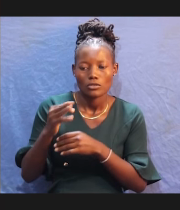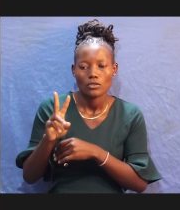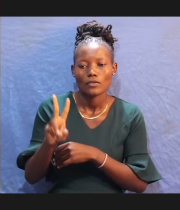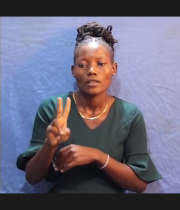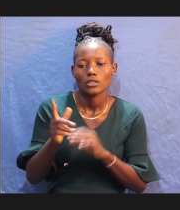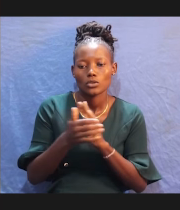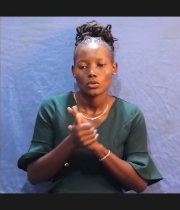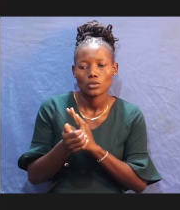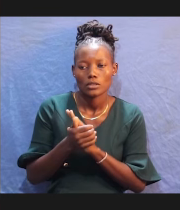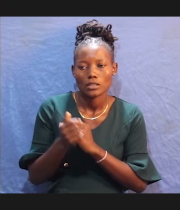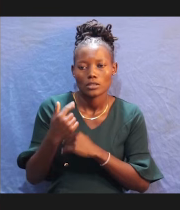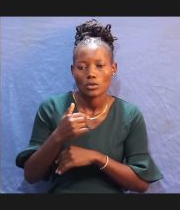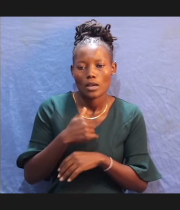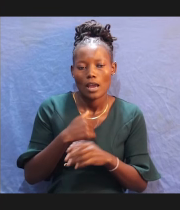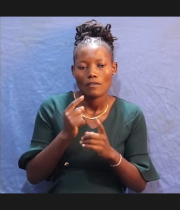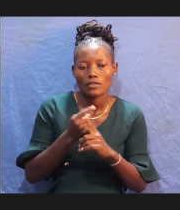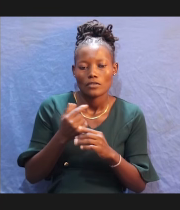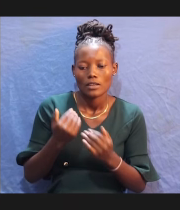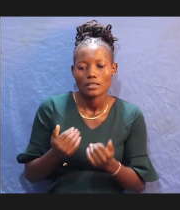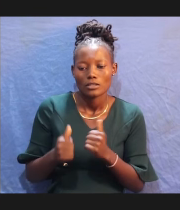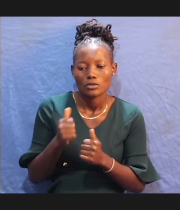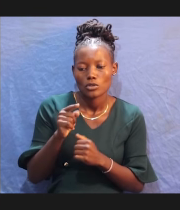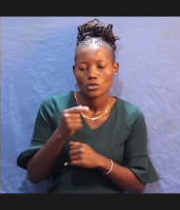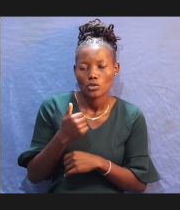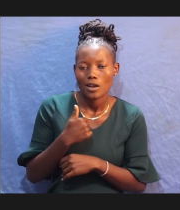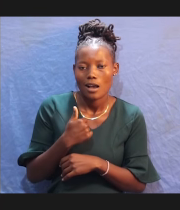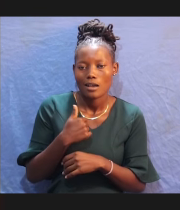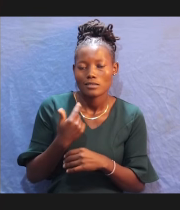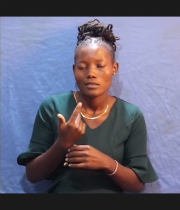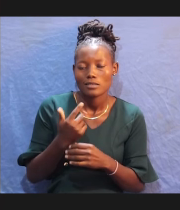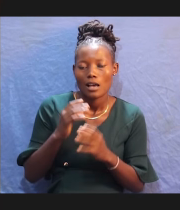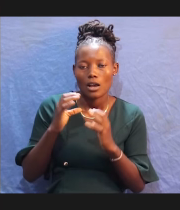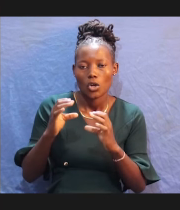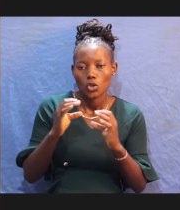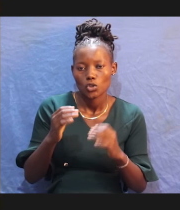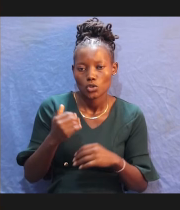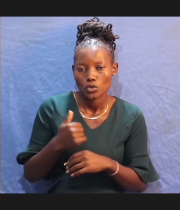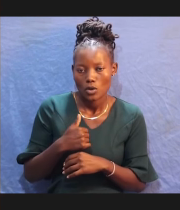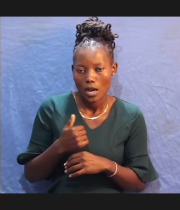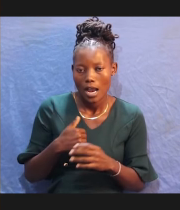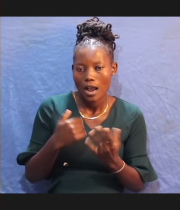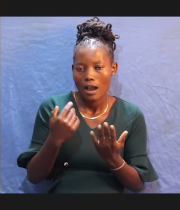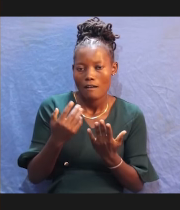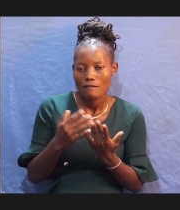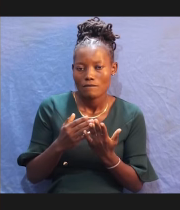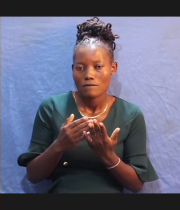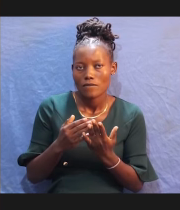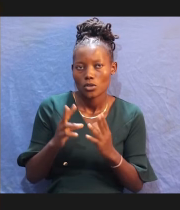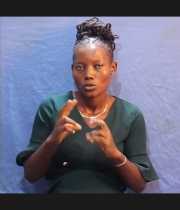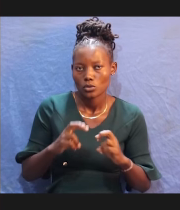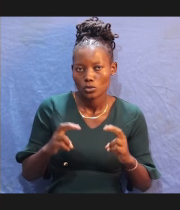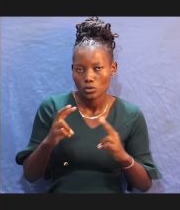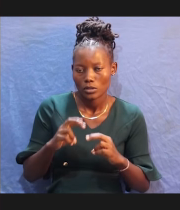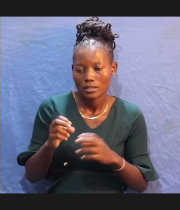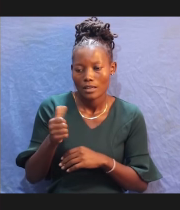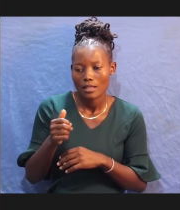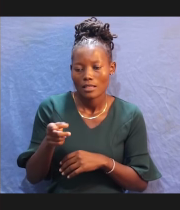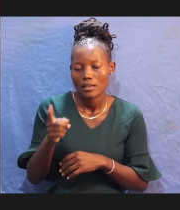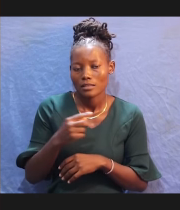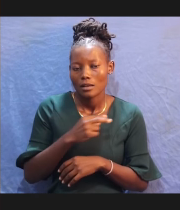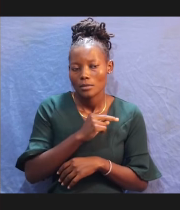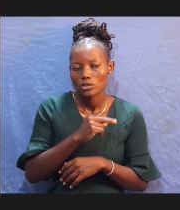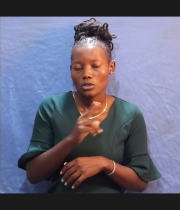there are certain steps that you as a coach have to pass at the beginning. Then at the end, it will all come to you naturally, but until you get in